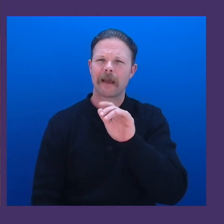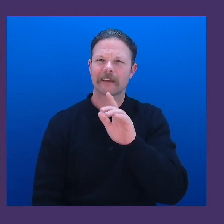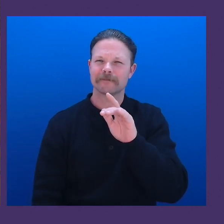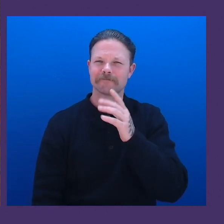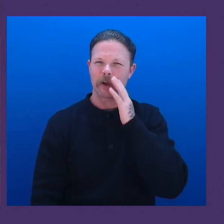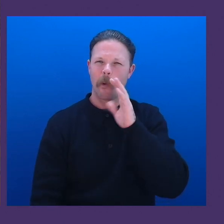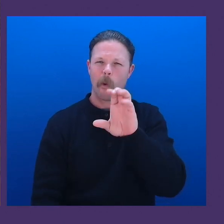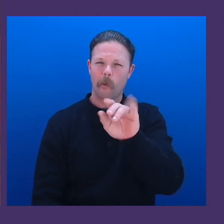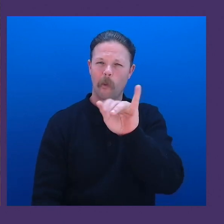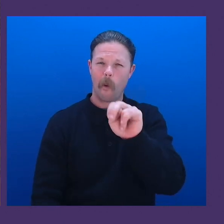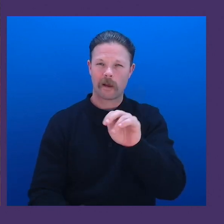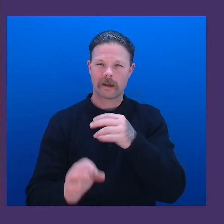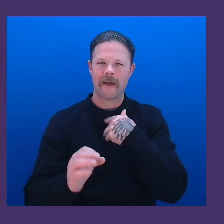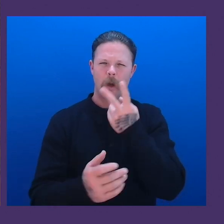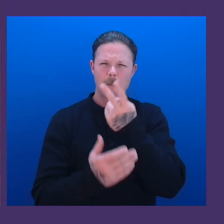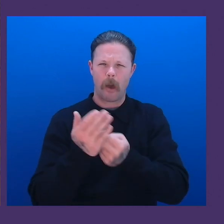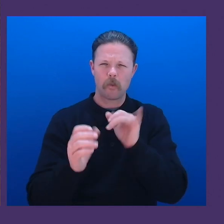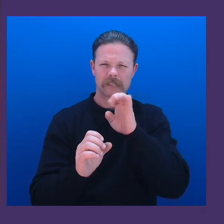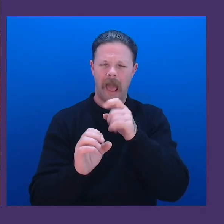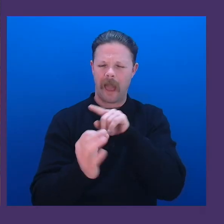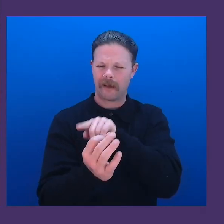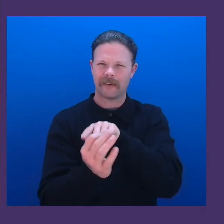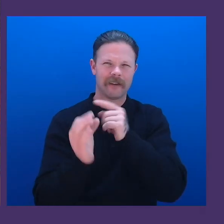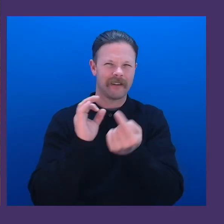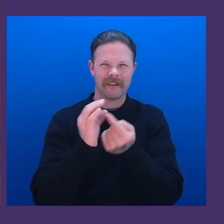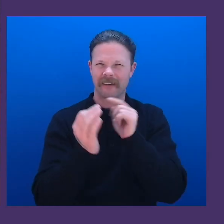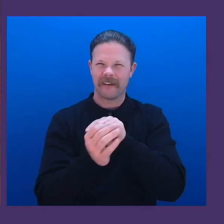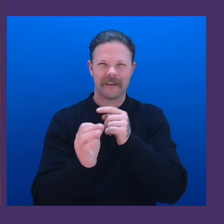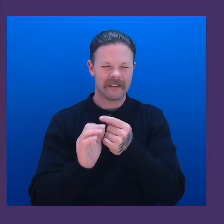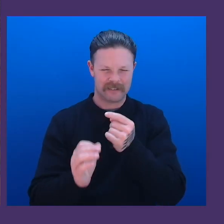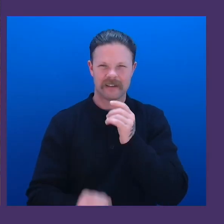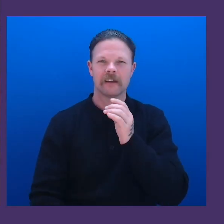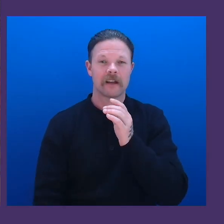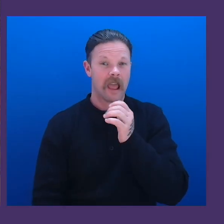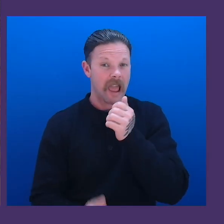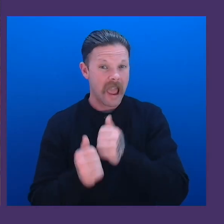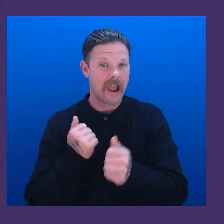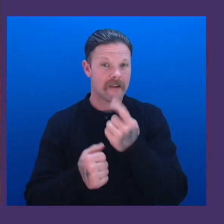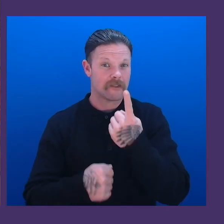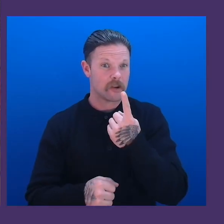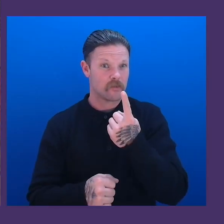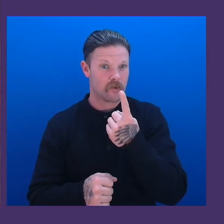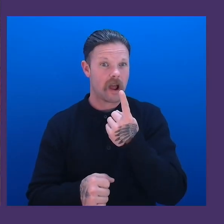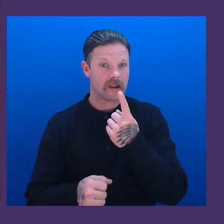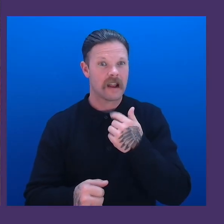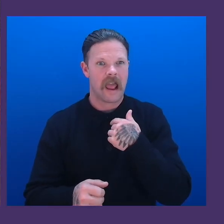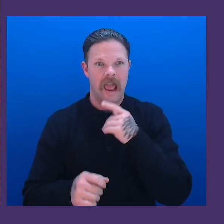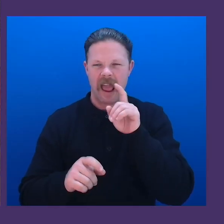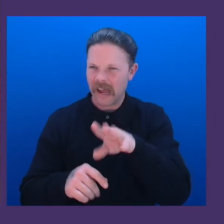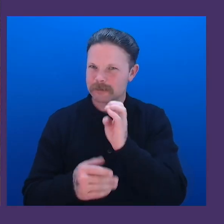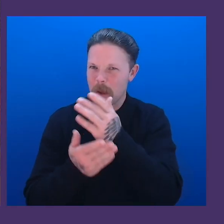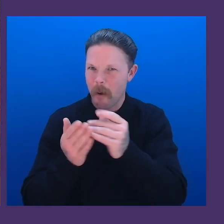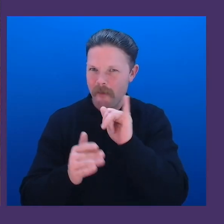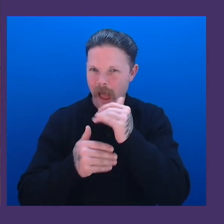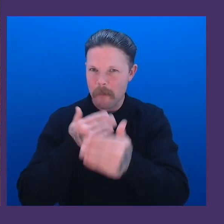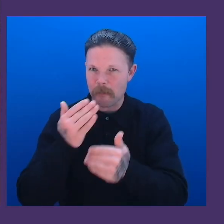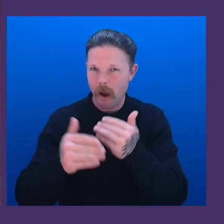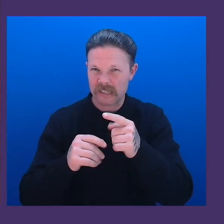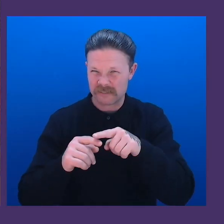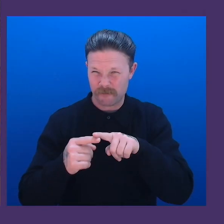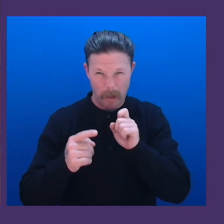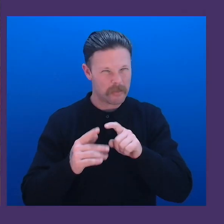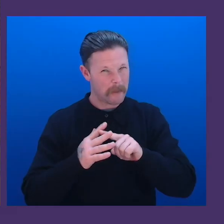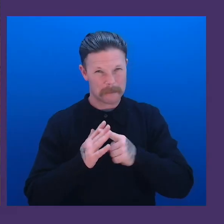include everyone in the product development process from the very beginning. You wouldn't wait until the end of